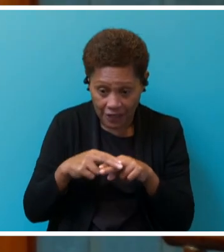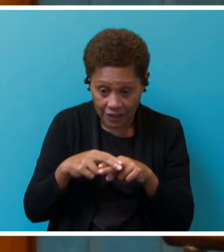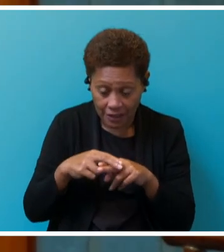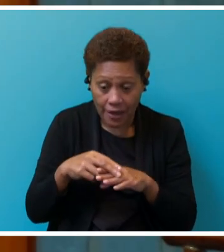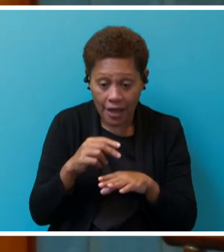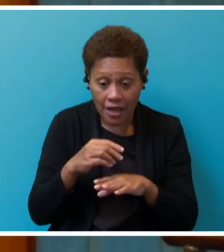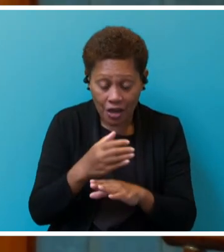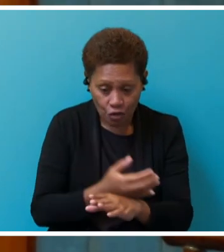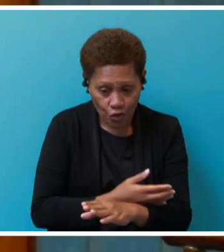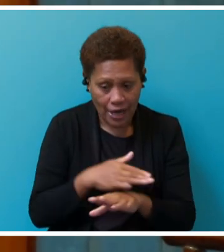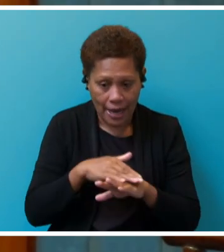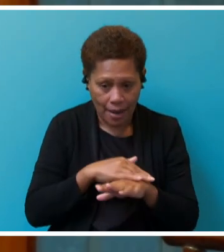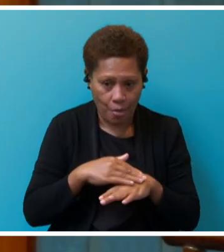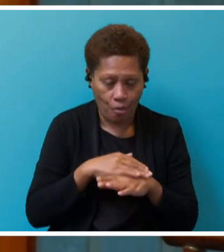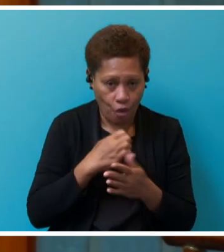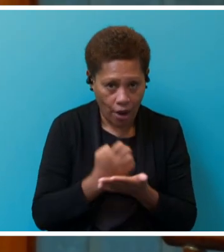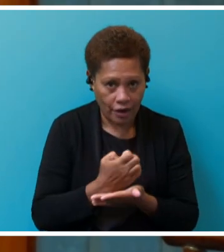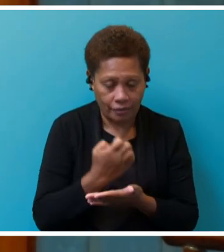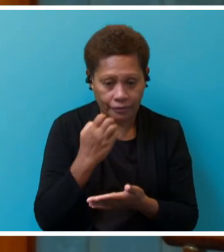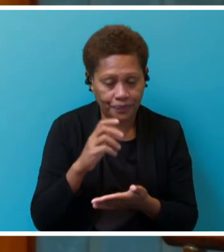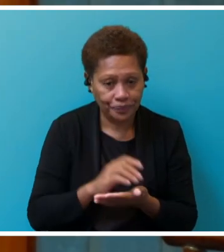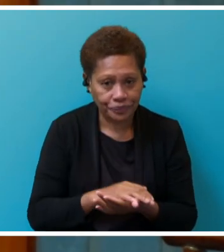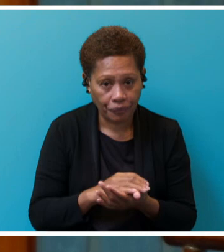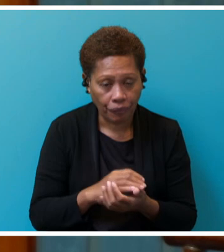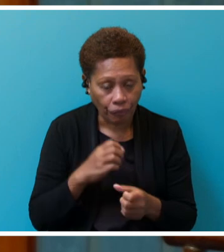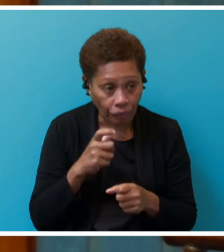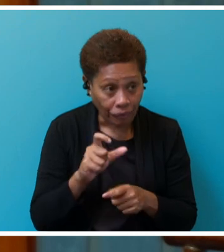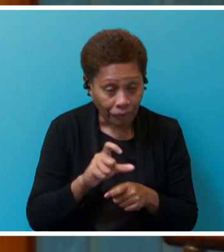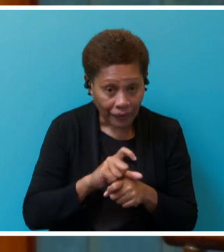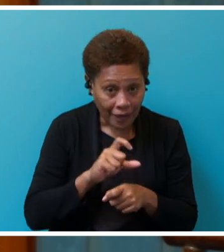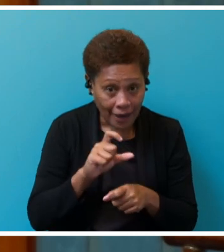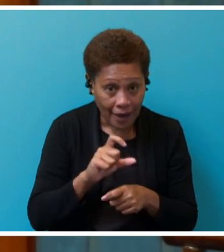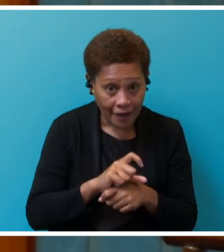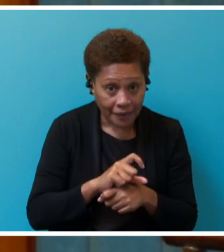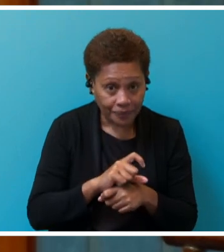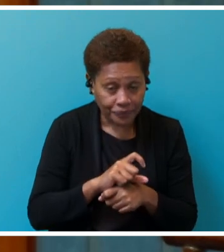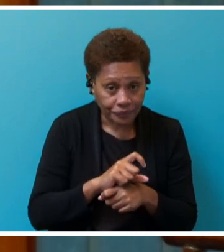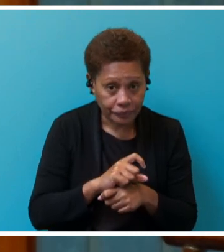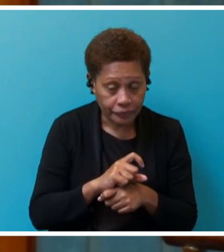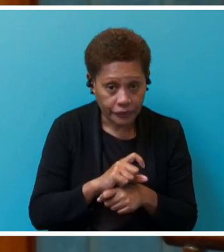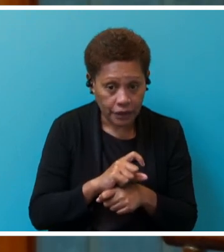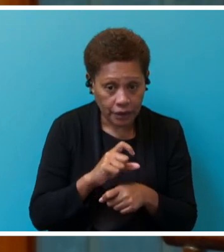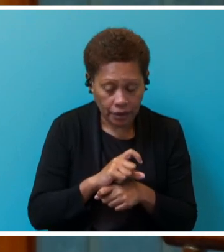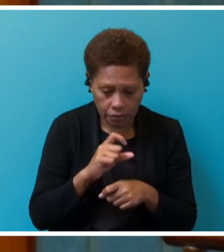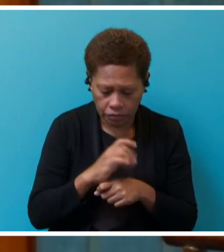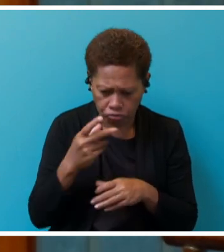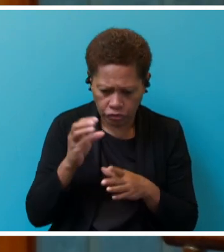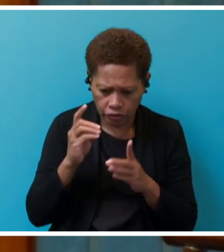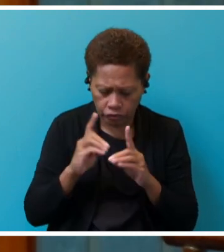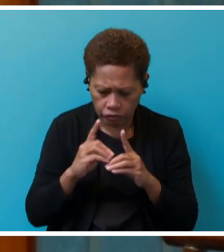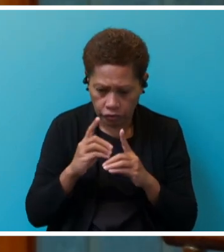economy. The company has pledged to develop only on idle or degraded land,